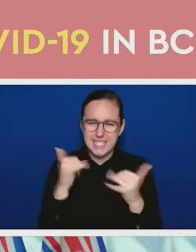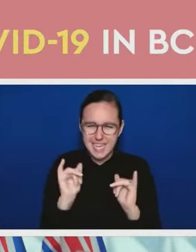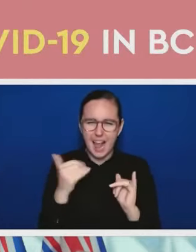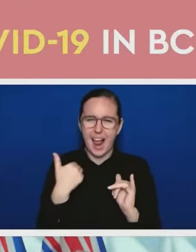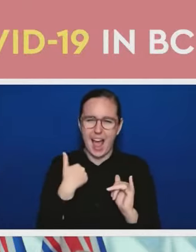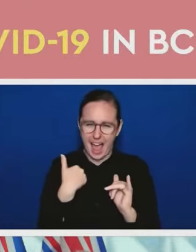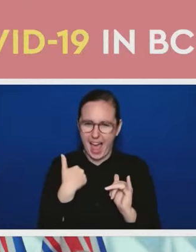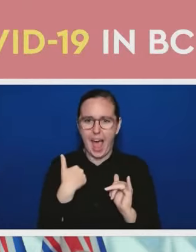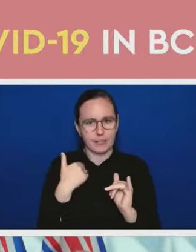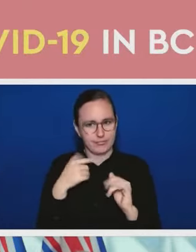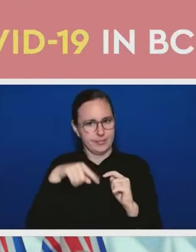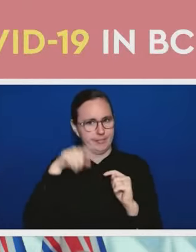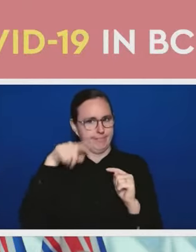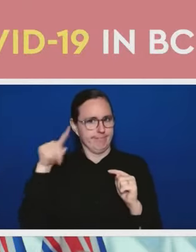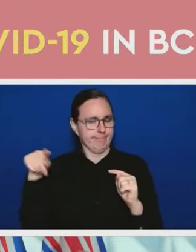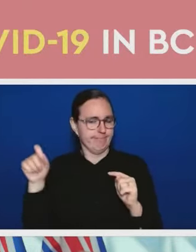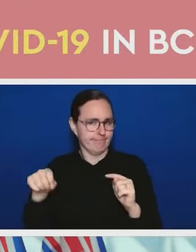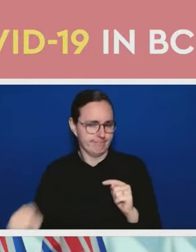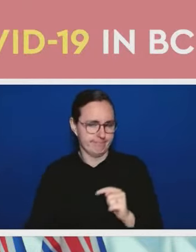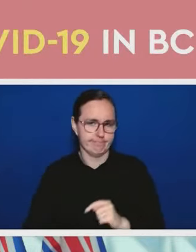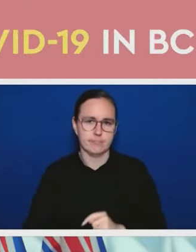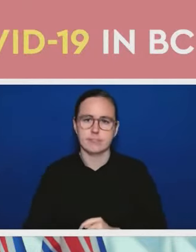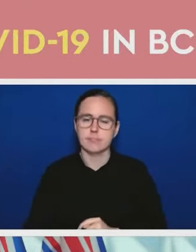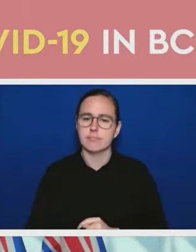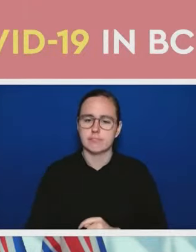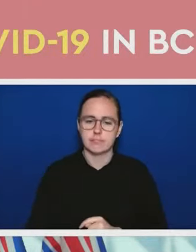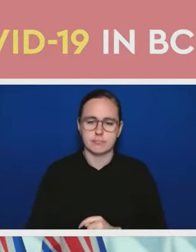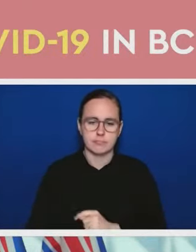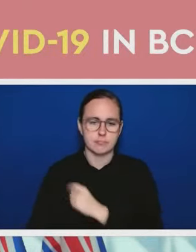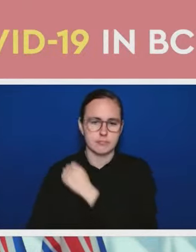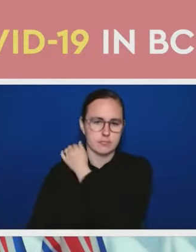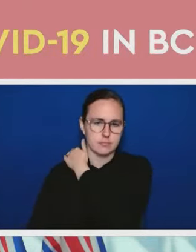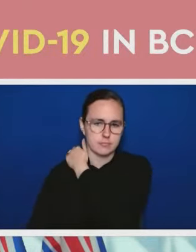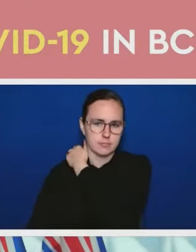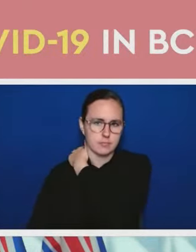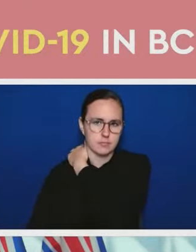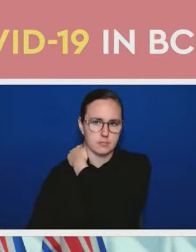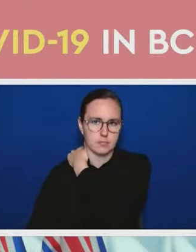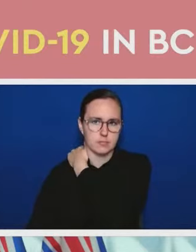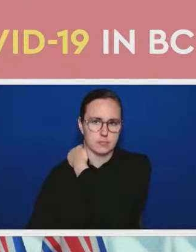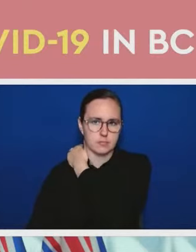example. And we've had an increasing wave over